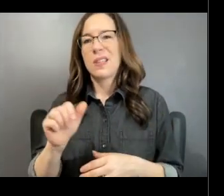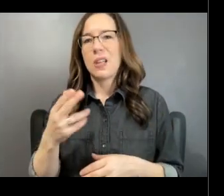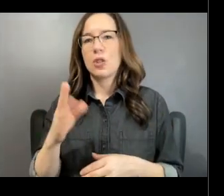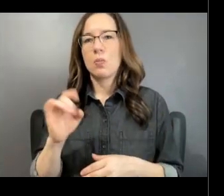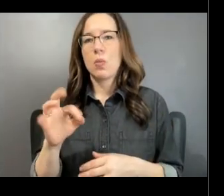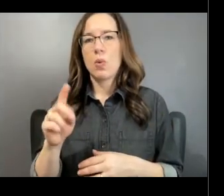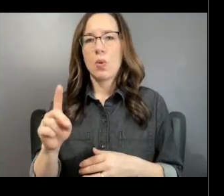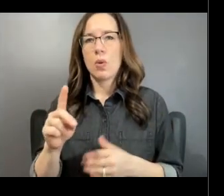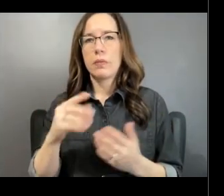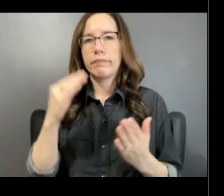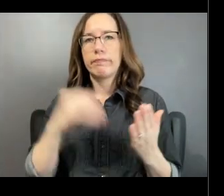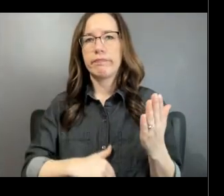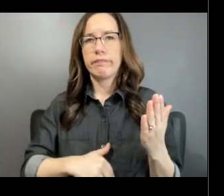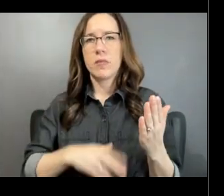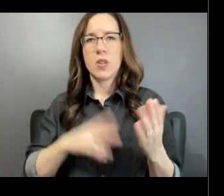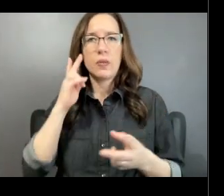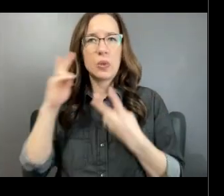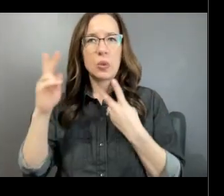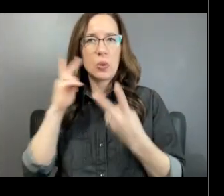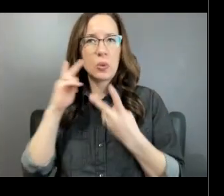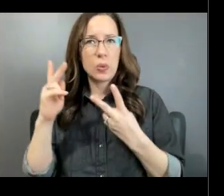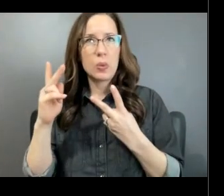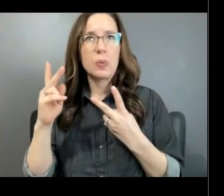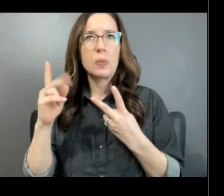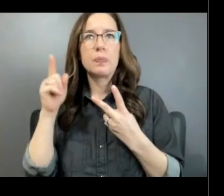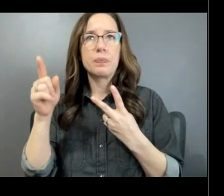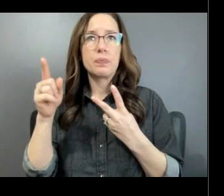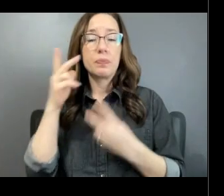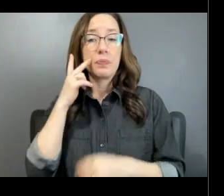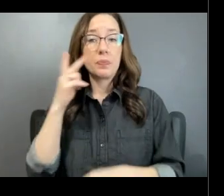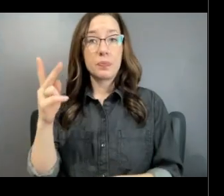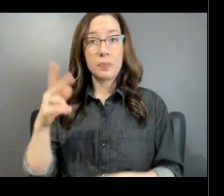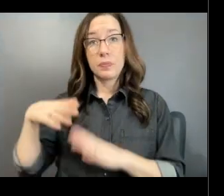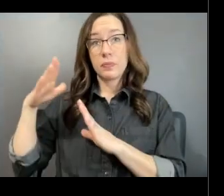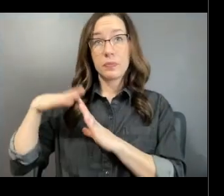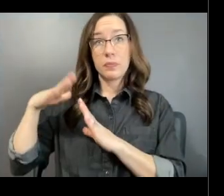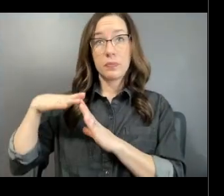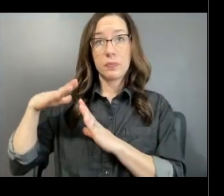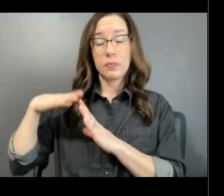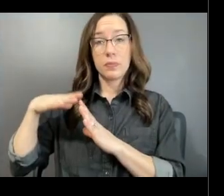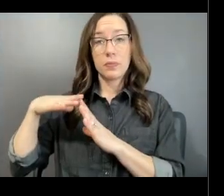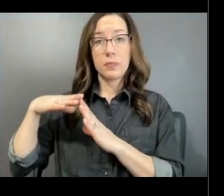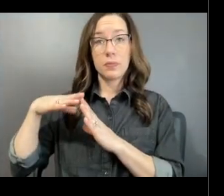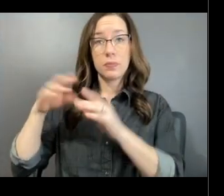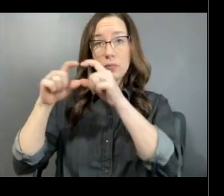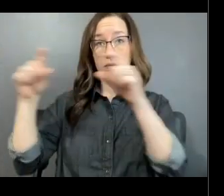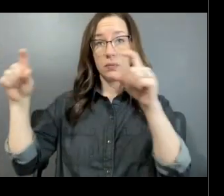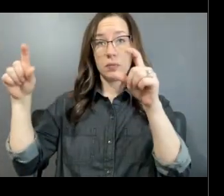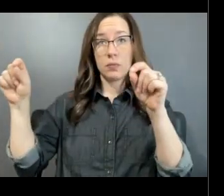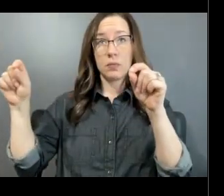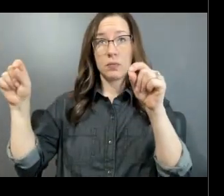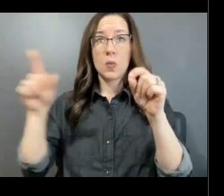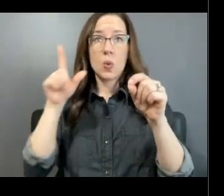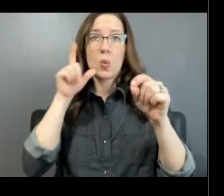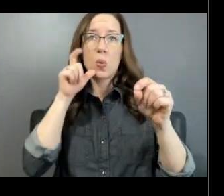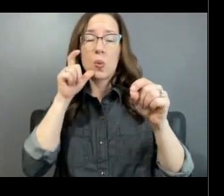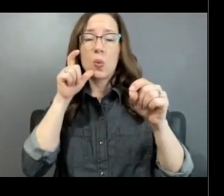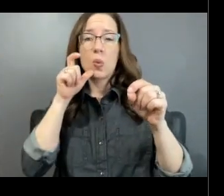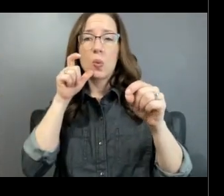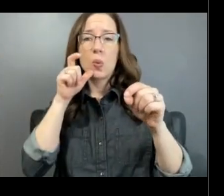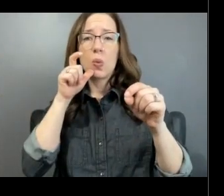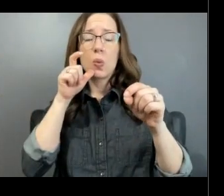This includes the viewing screen. You will see at the top, it will state whose screen